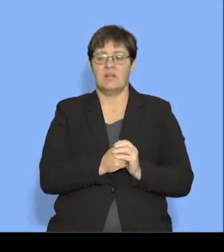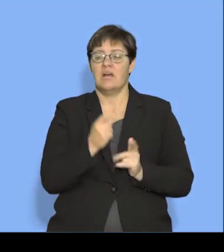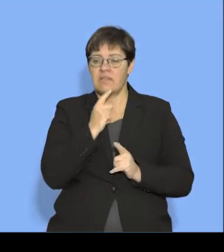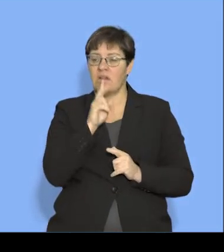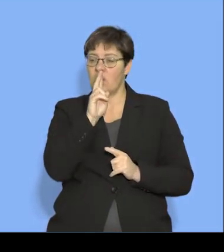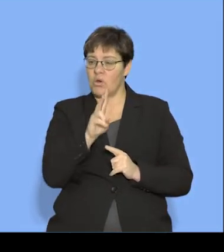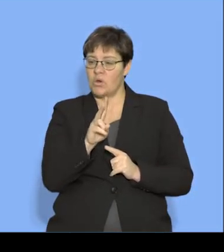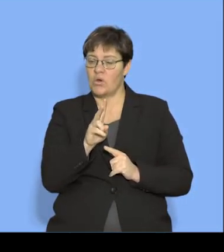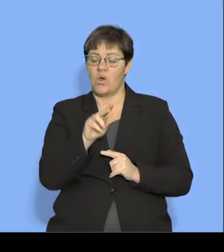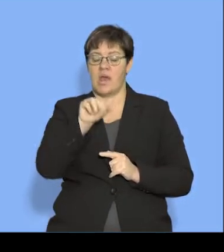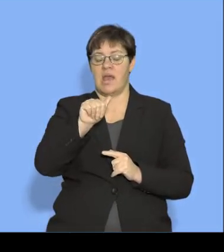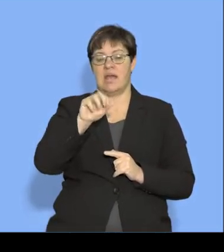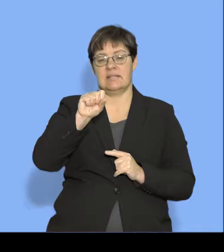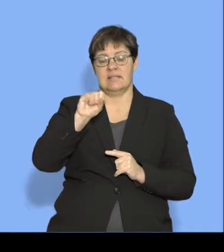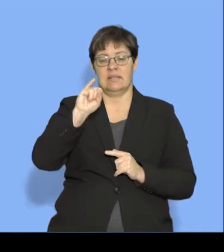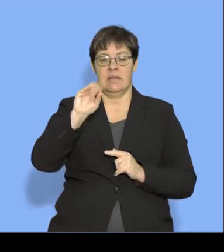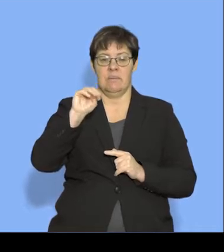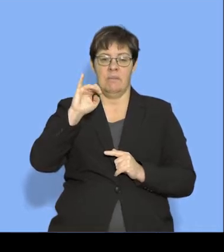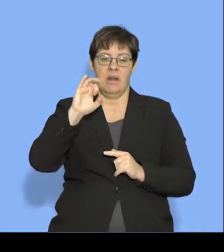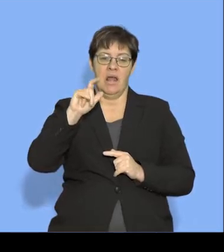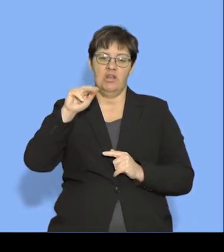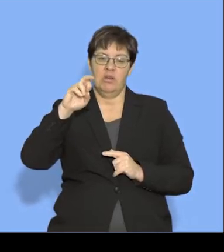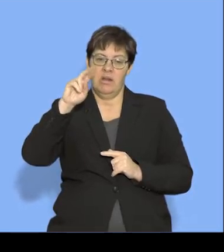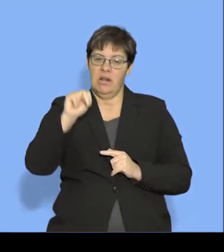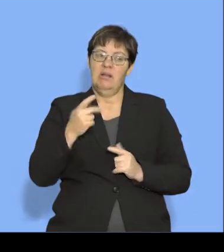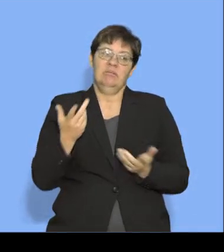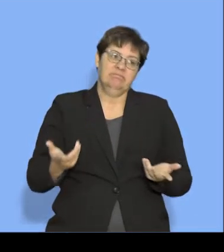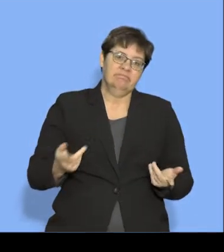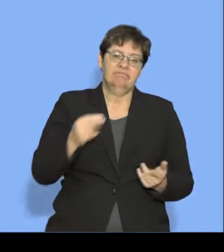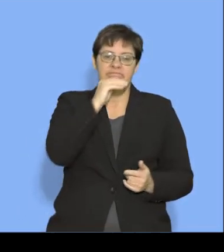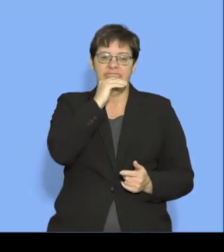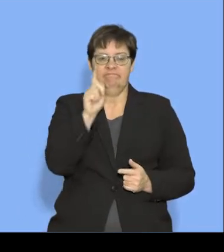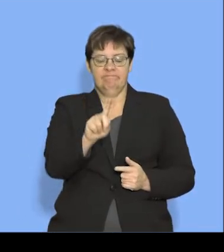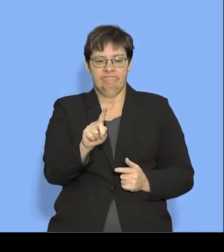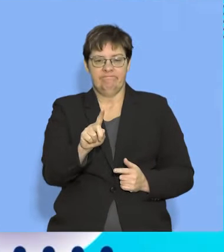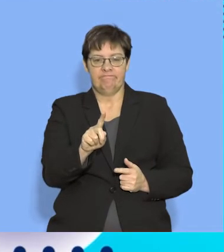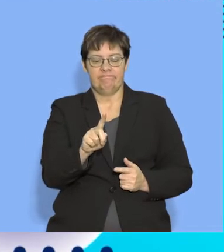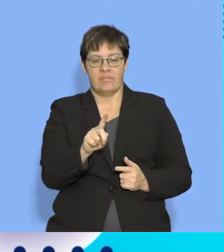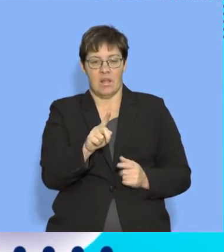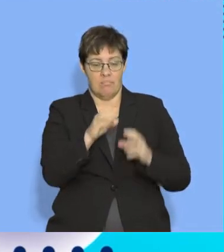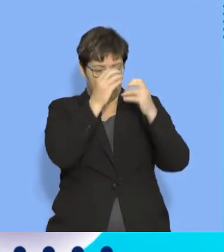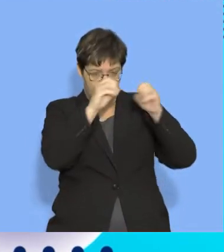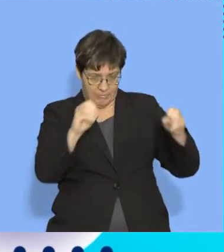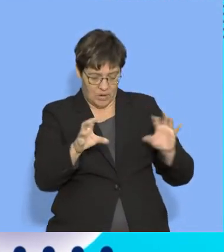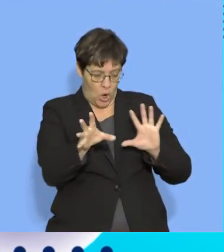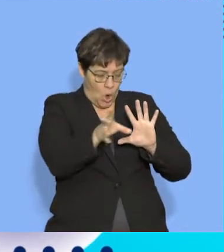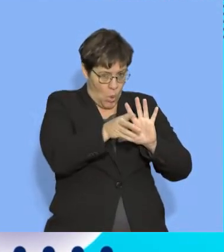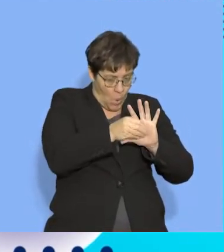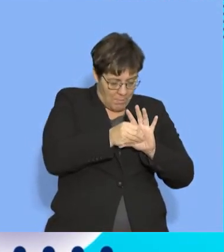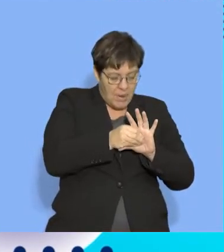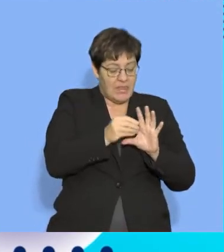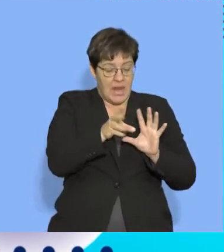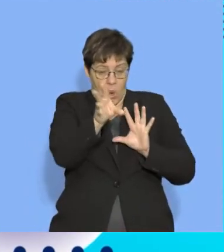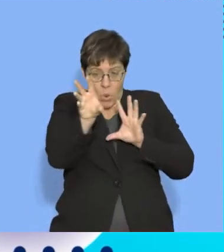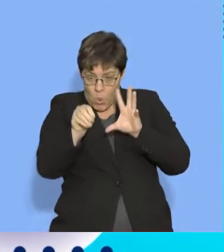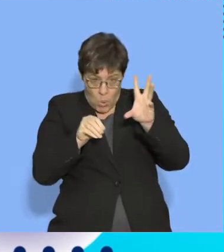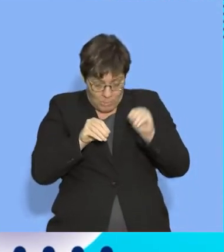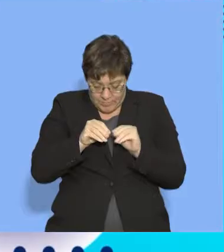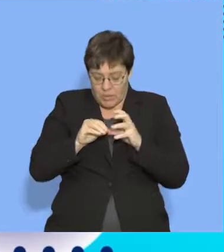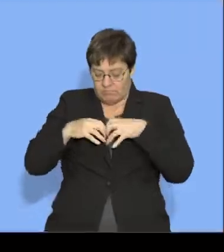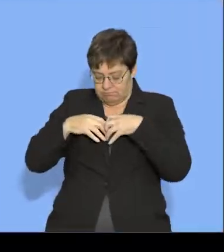at the process of assimilation. And the word assimilate essentially refers to put together. So once they